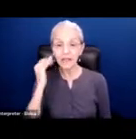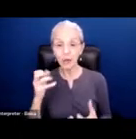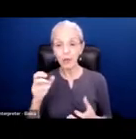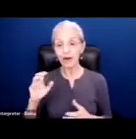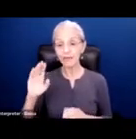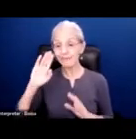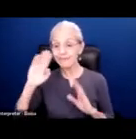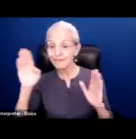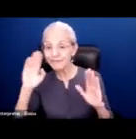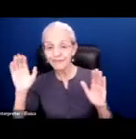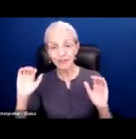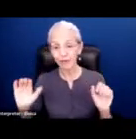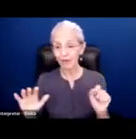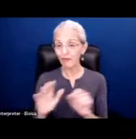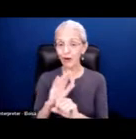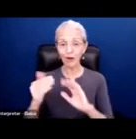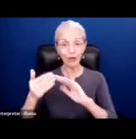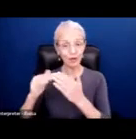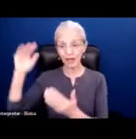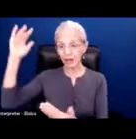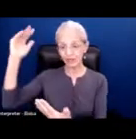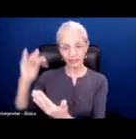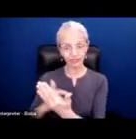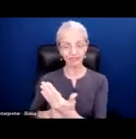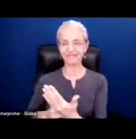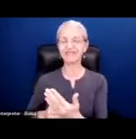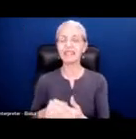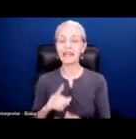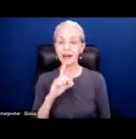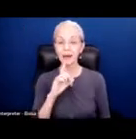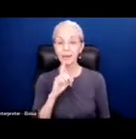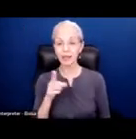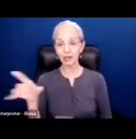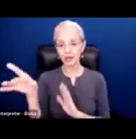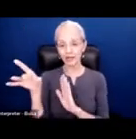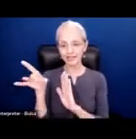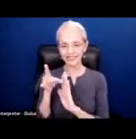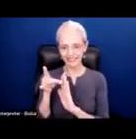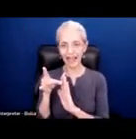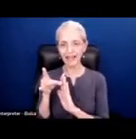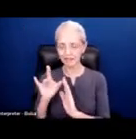to the entire community gathered here, be sure to select